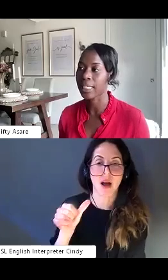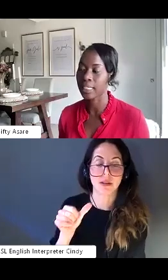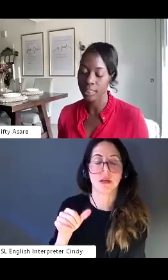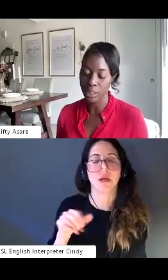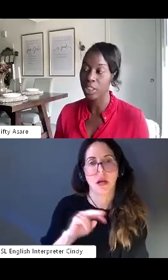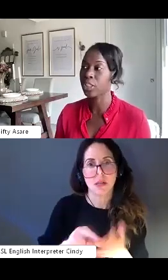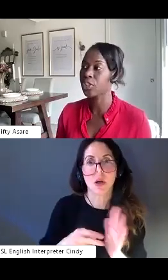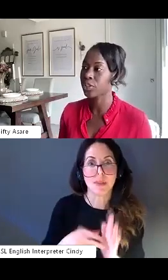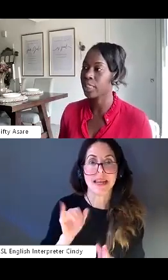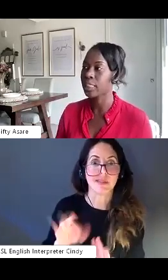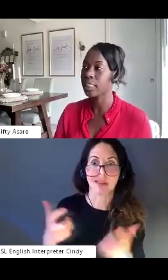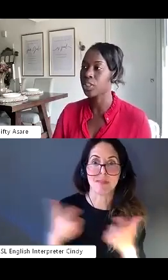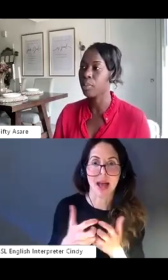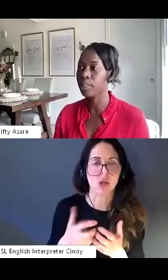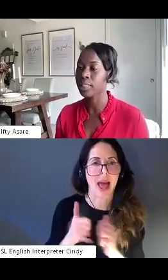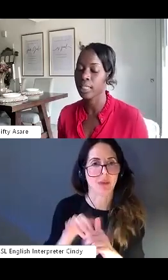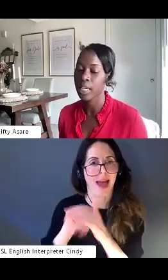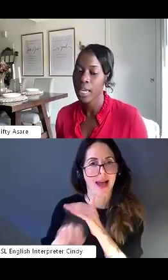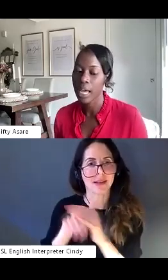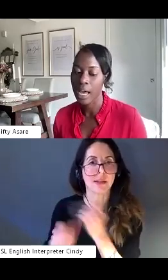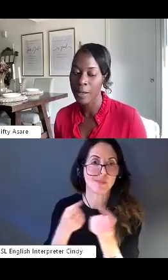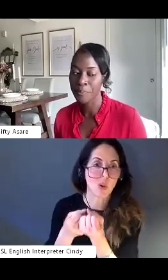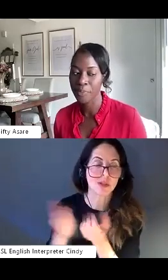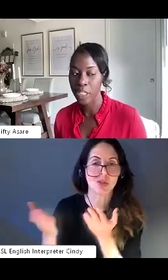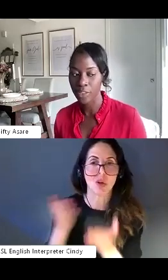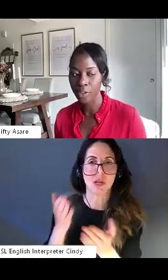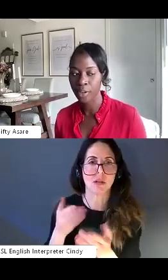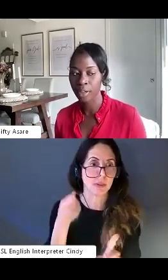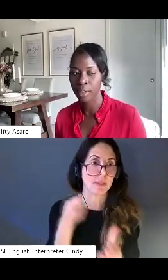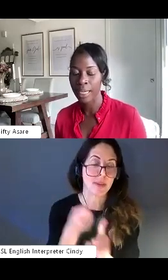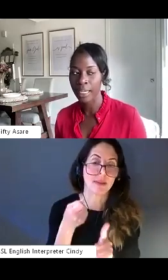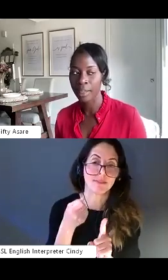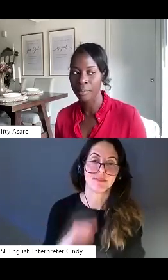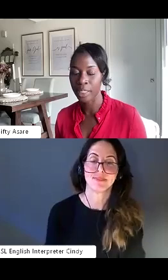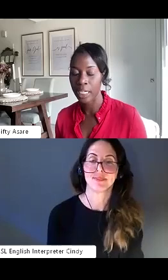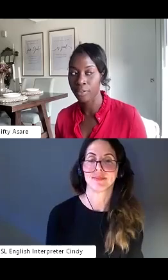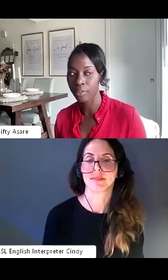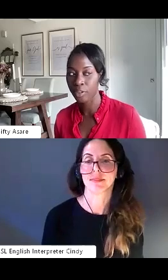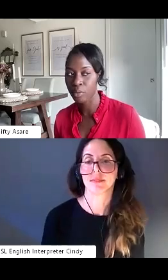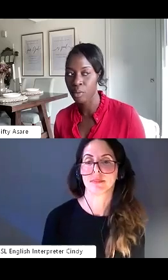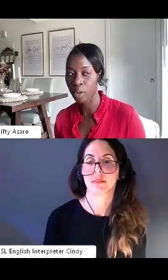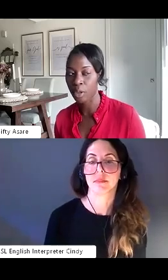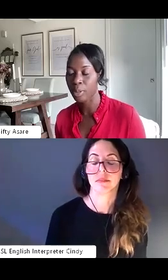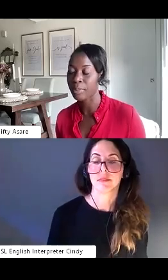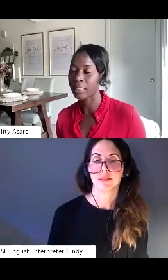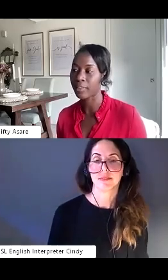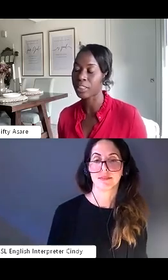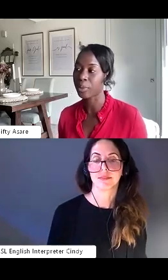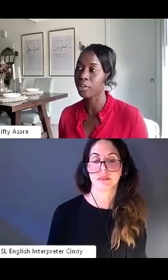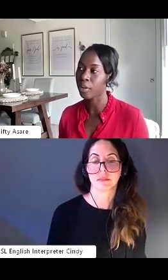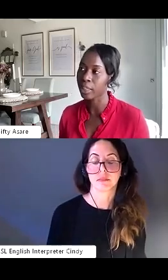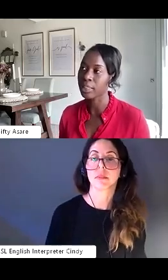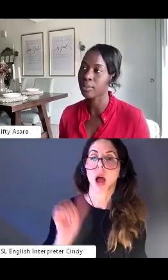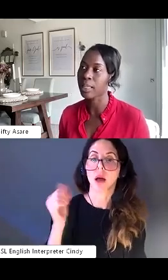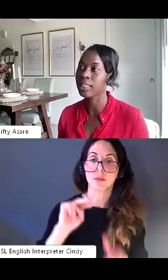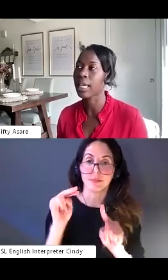their access to much needed services and supports. The other kind of view or perspective that's